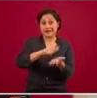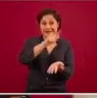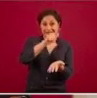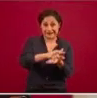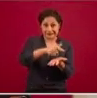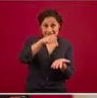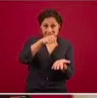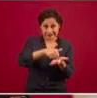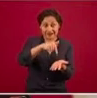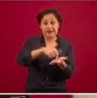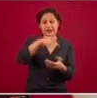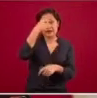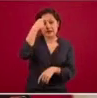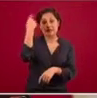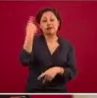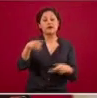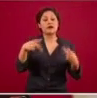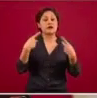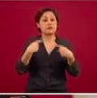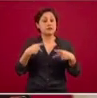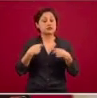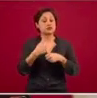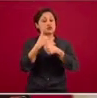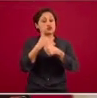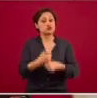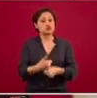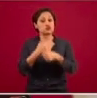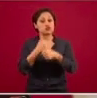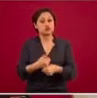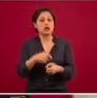an awful problem of forced